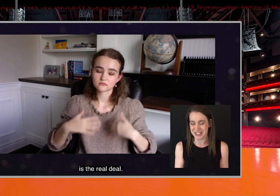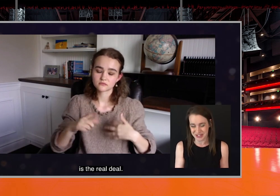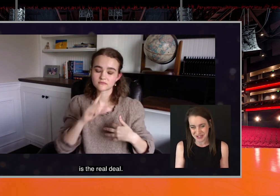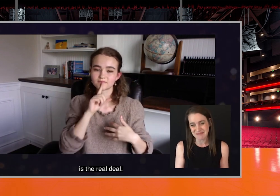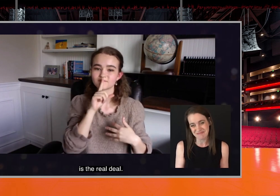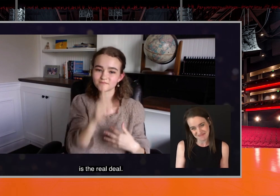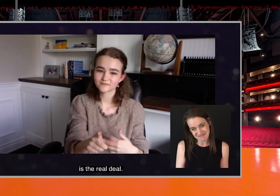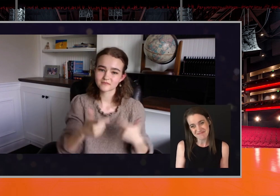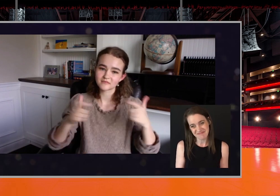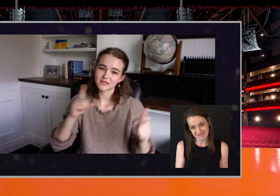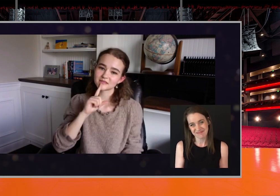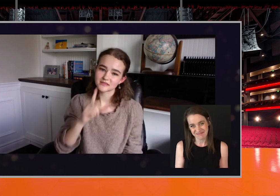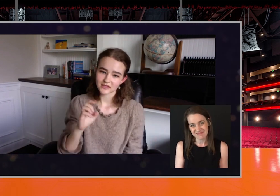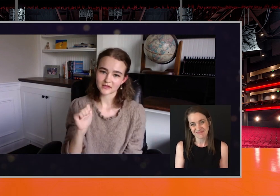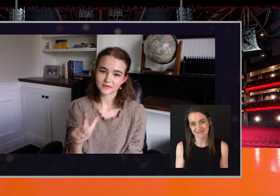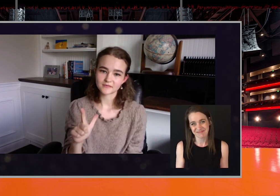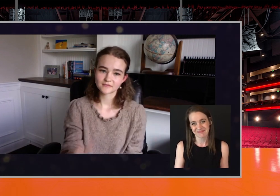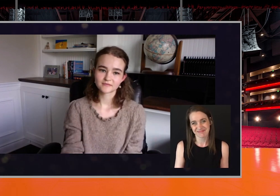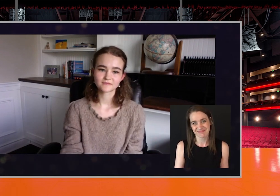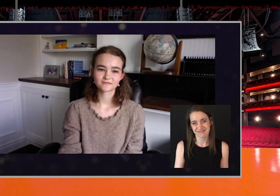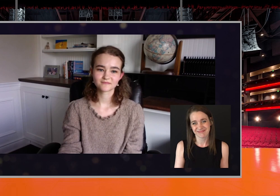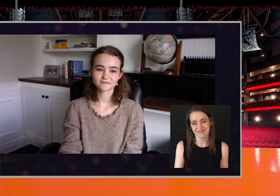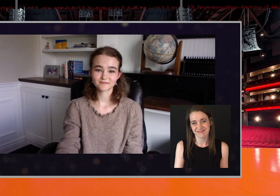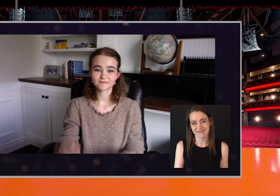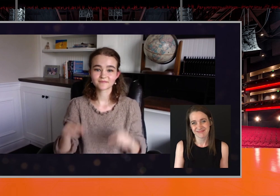the real deal.